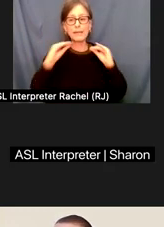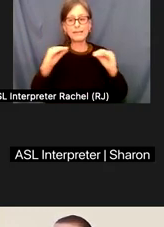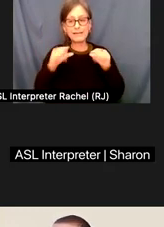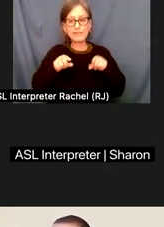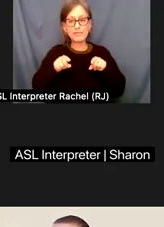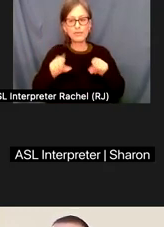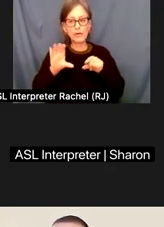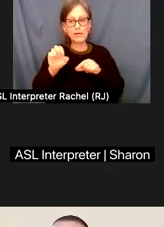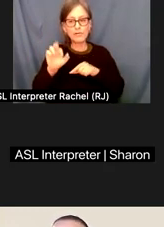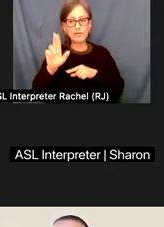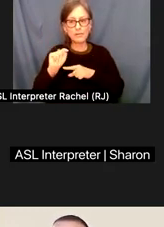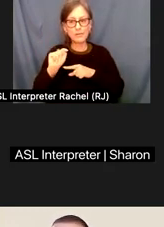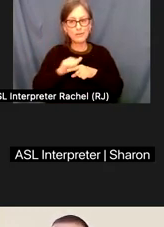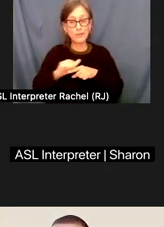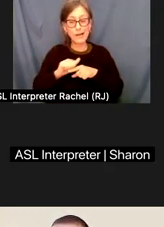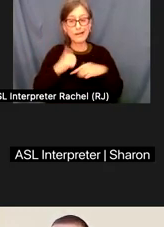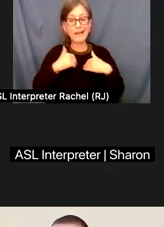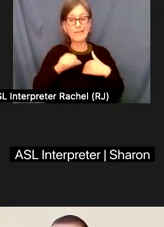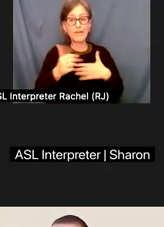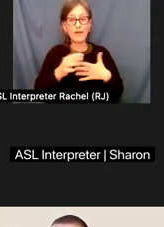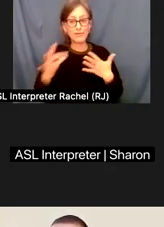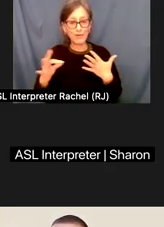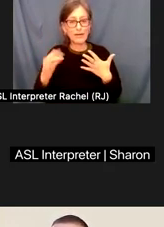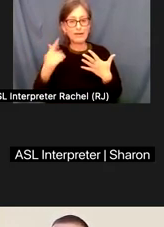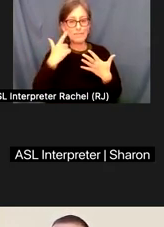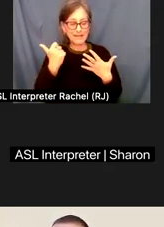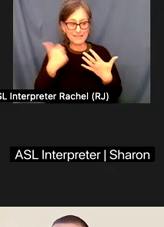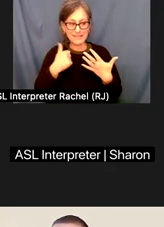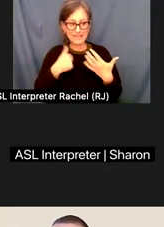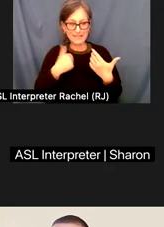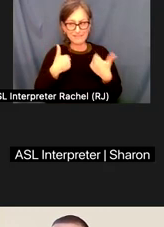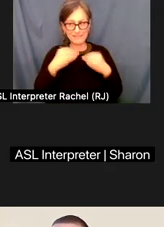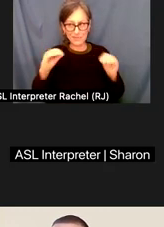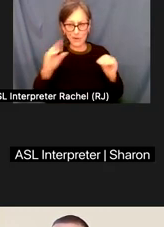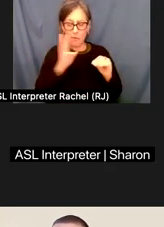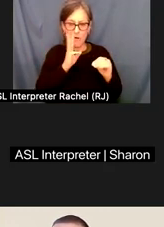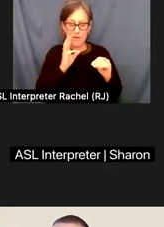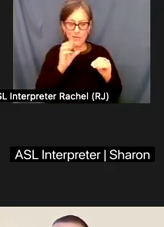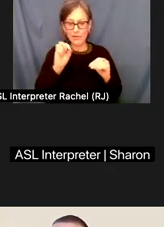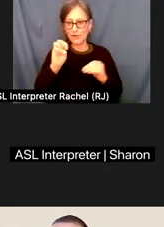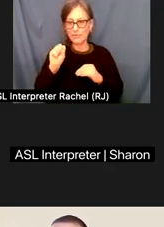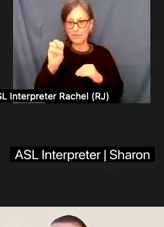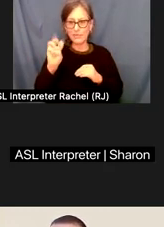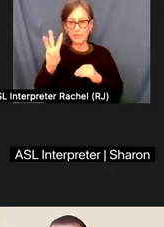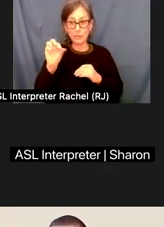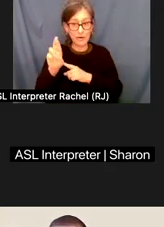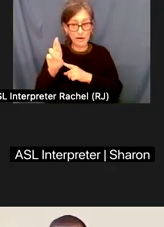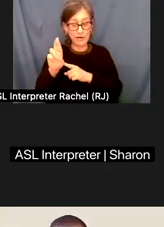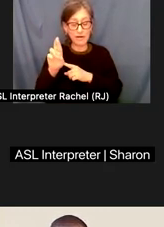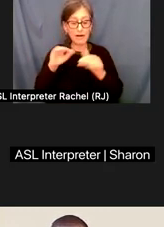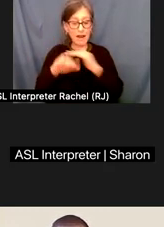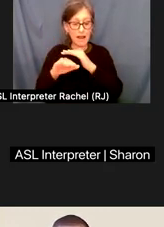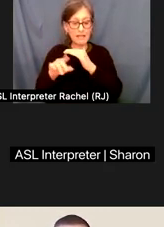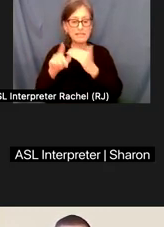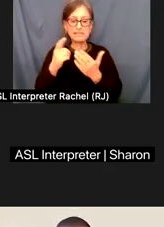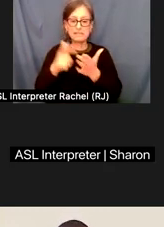training. So having the alternatives, because if we don't have water or sewer, that might take some time for restoration as